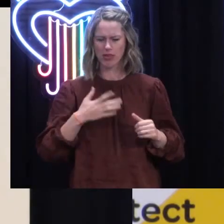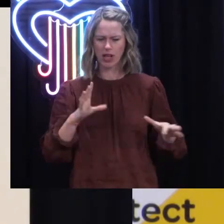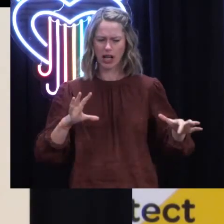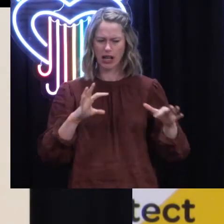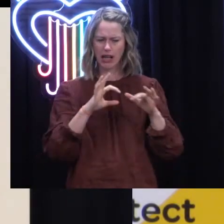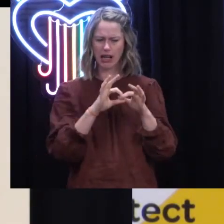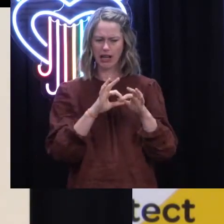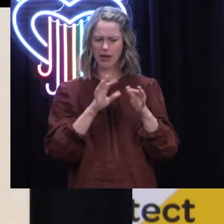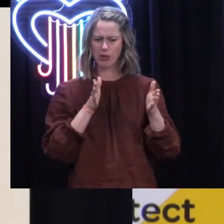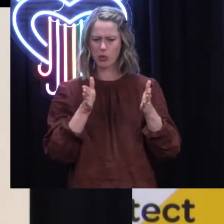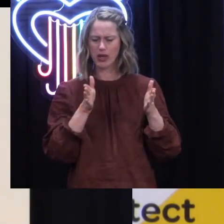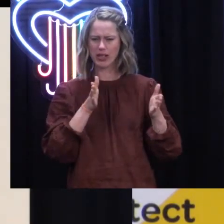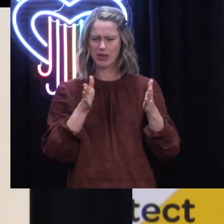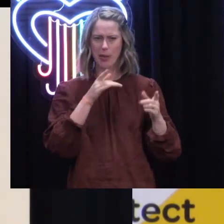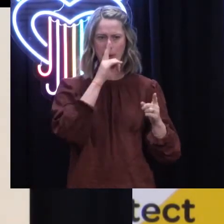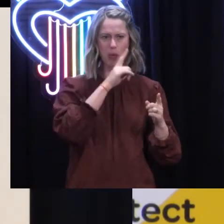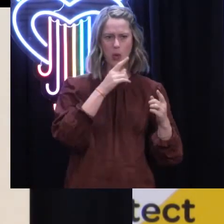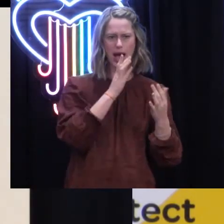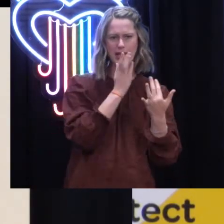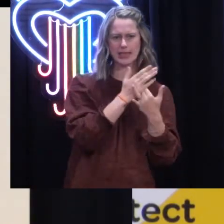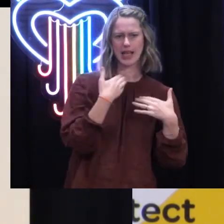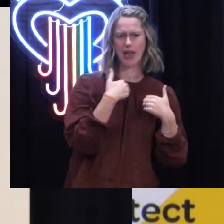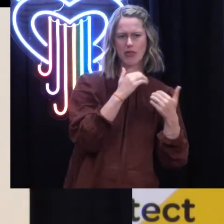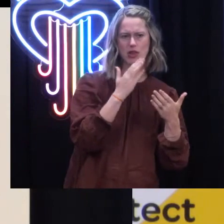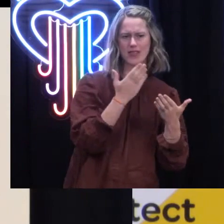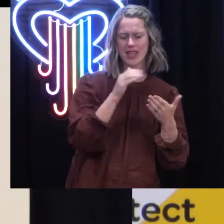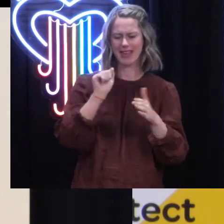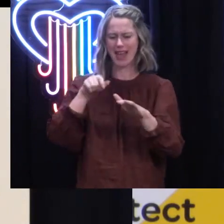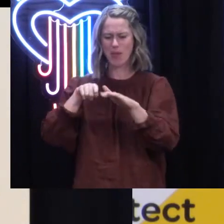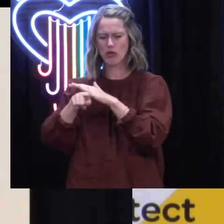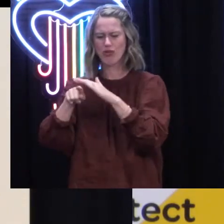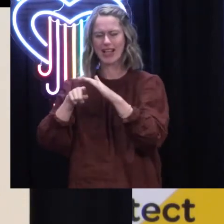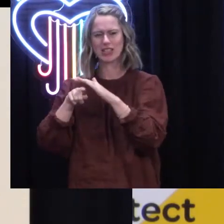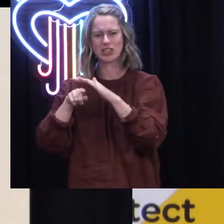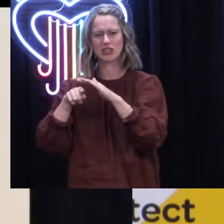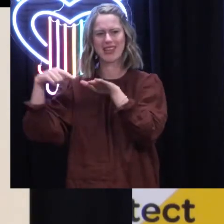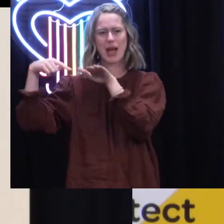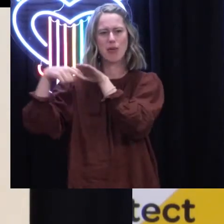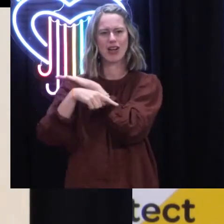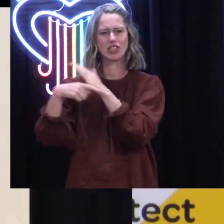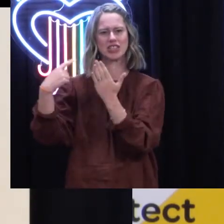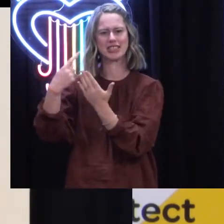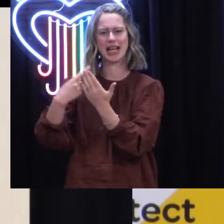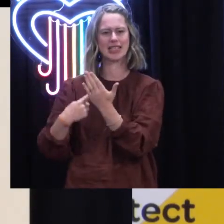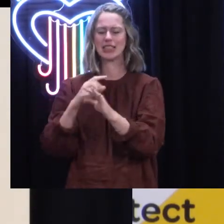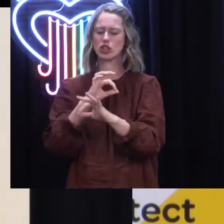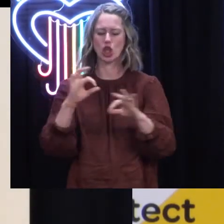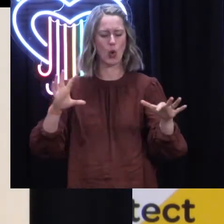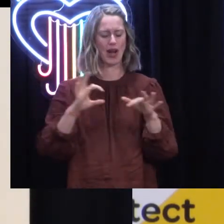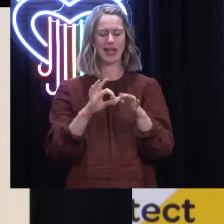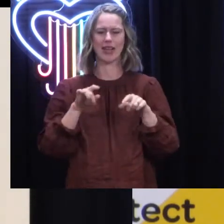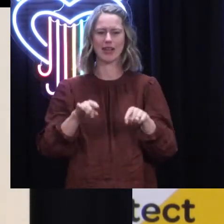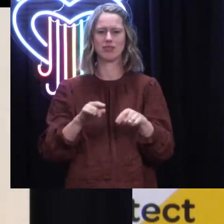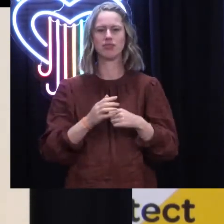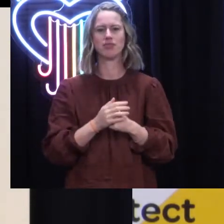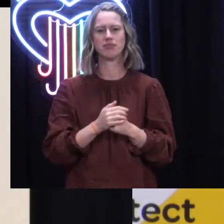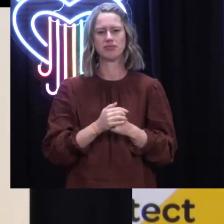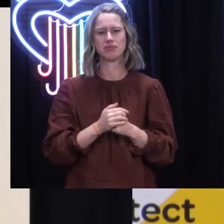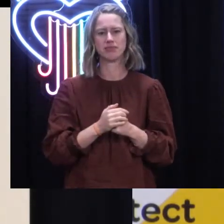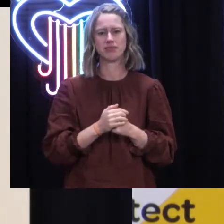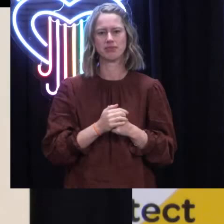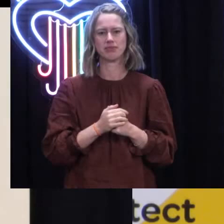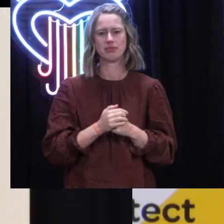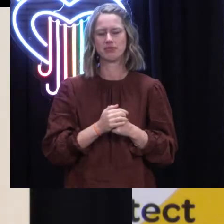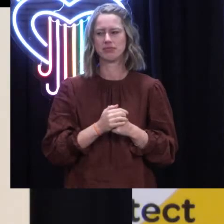accessing our health services and their immigration status, and there is none. You know, I will say time and time